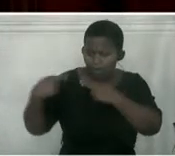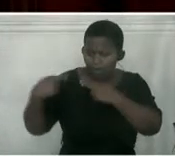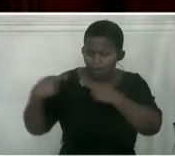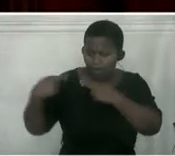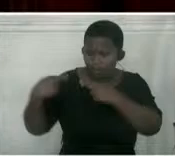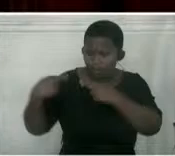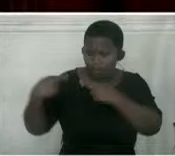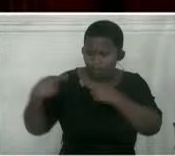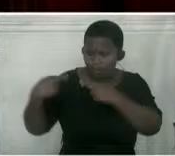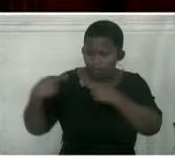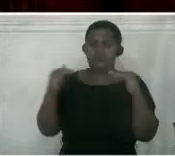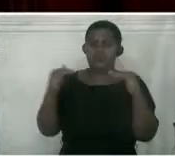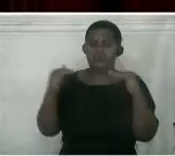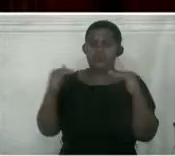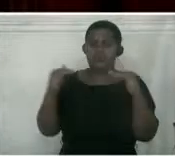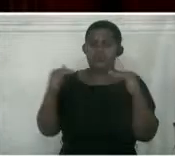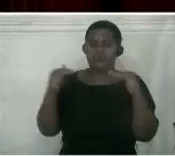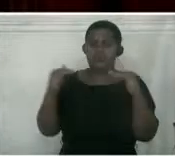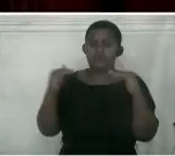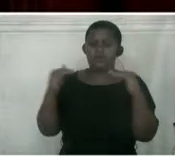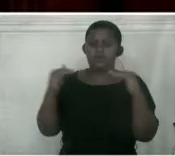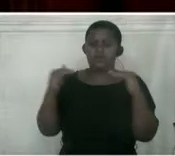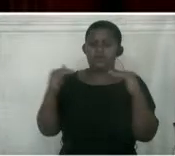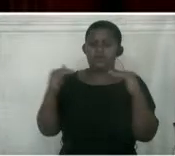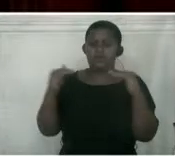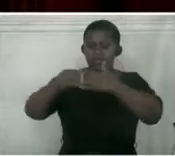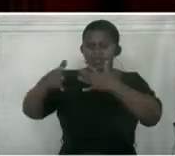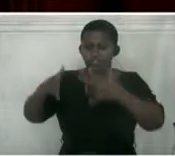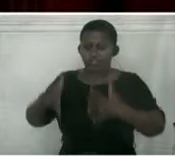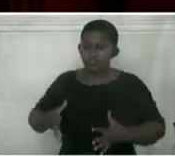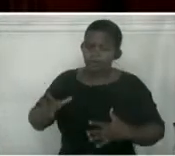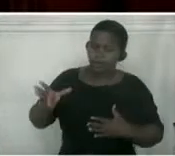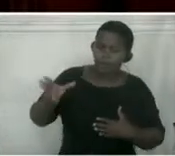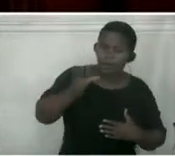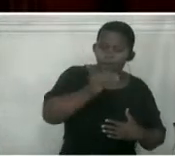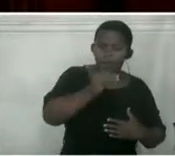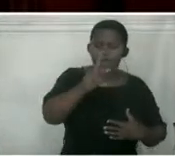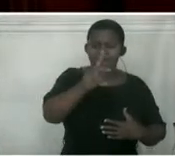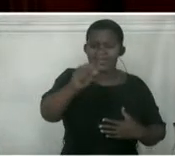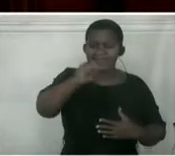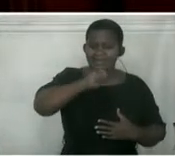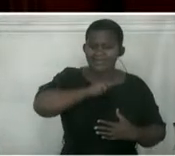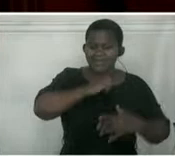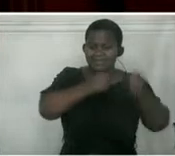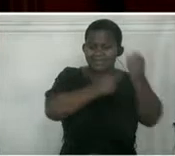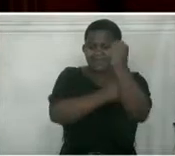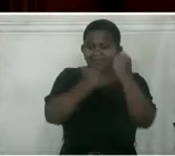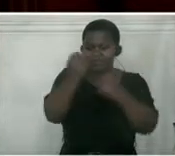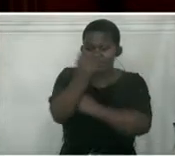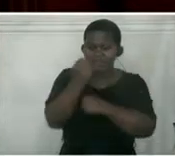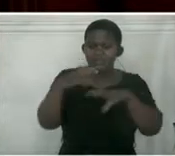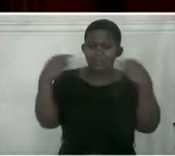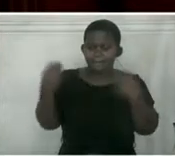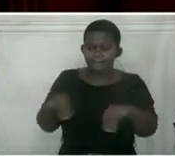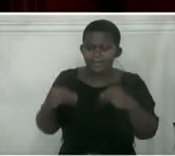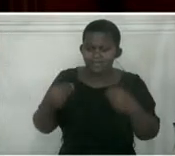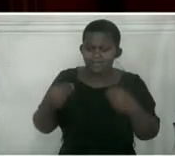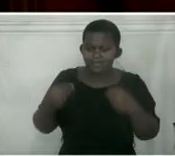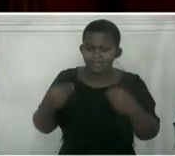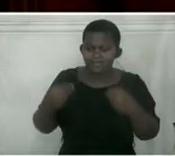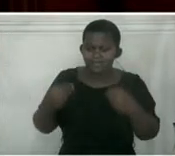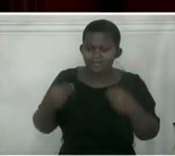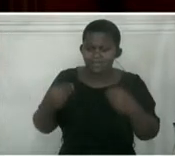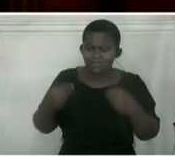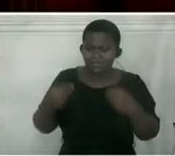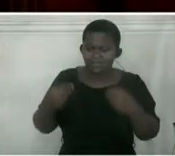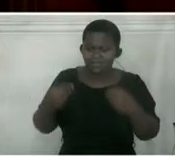transparent. Thanks to the leadership of all KwaZulu-Natal structures of business, labor,